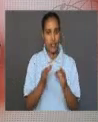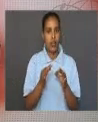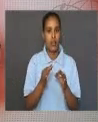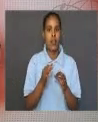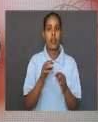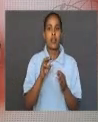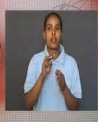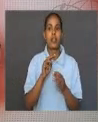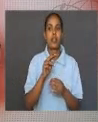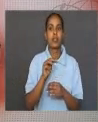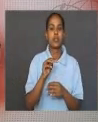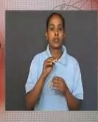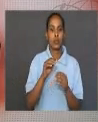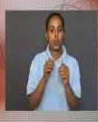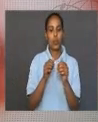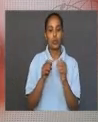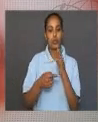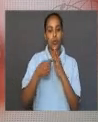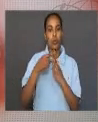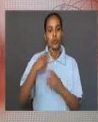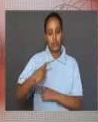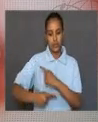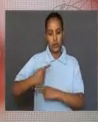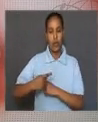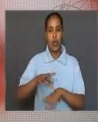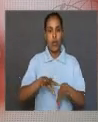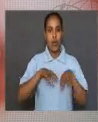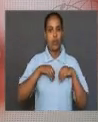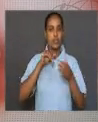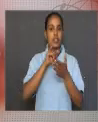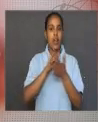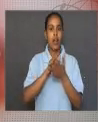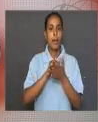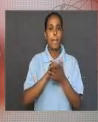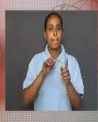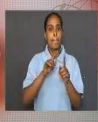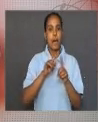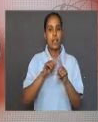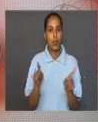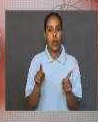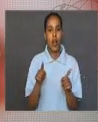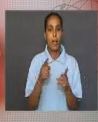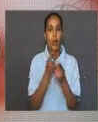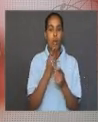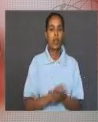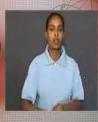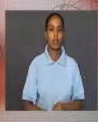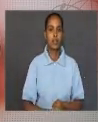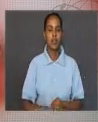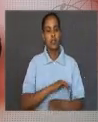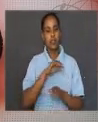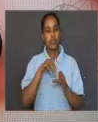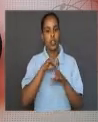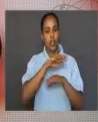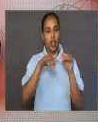the nucleotide sequence of the gene encoding that particular protein. In